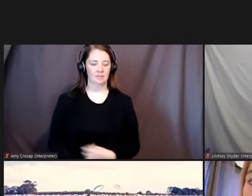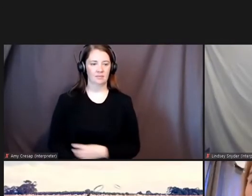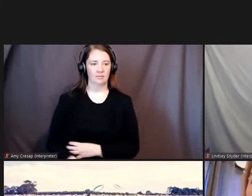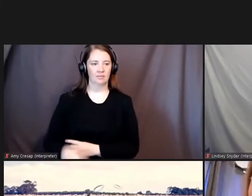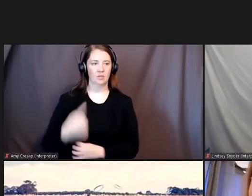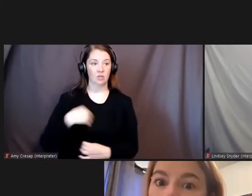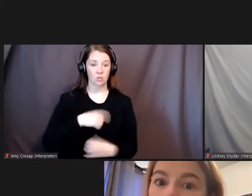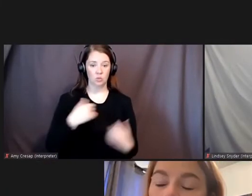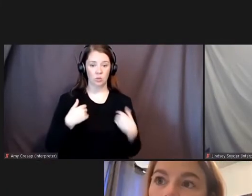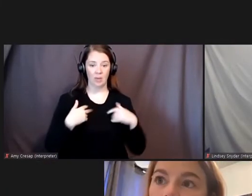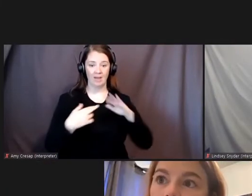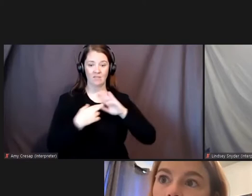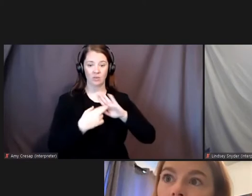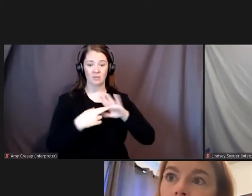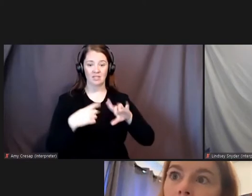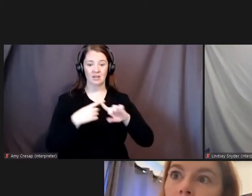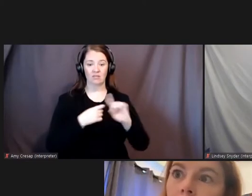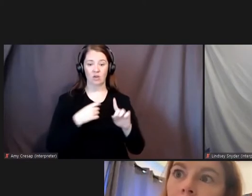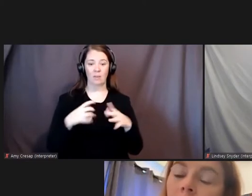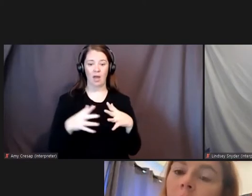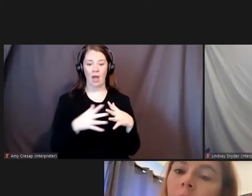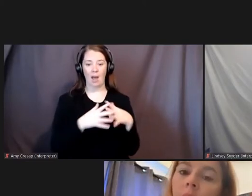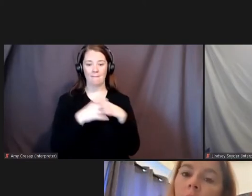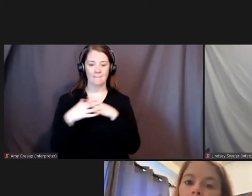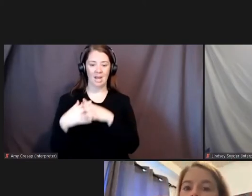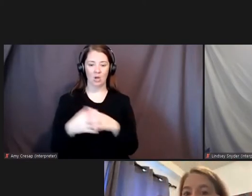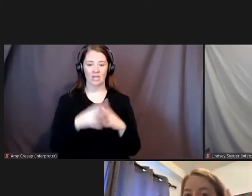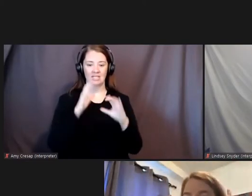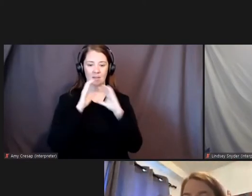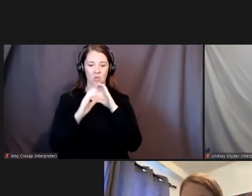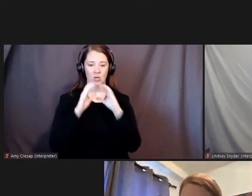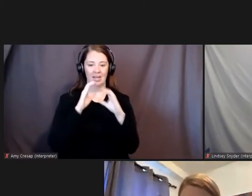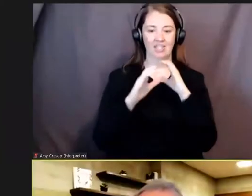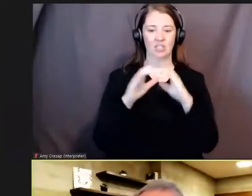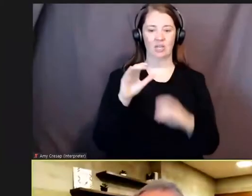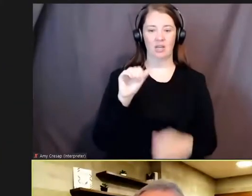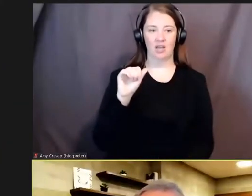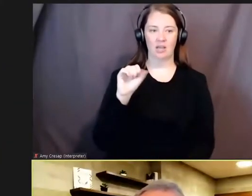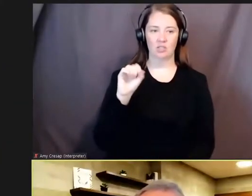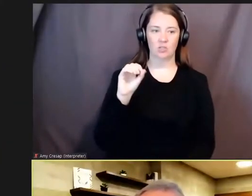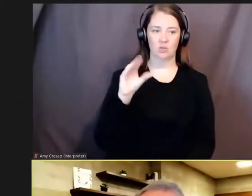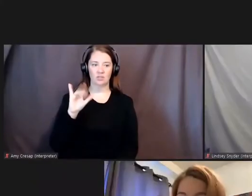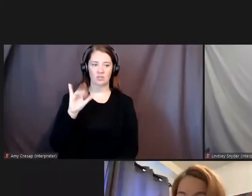Do we have a representative from America's Communications Association?